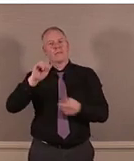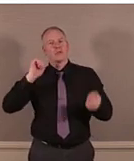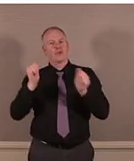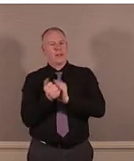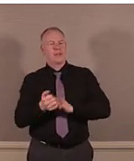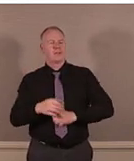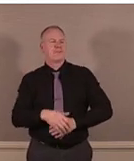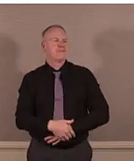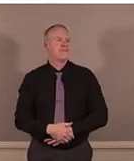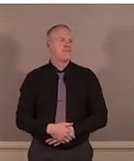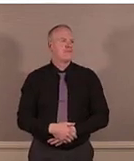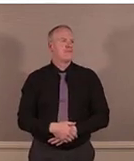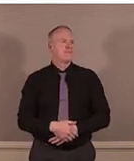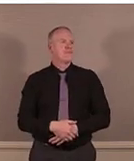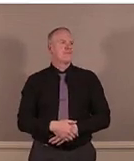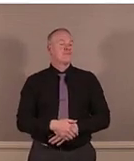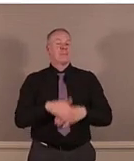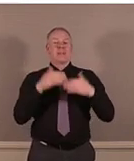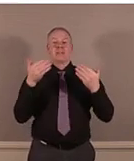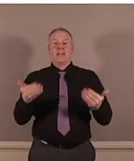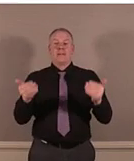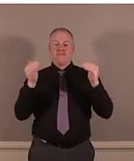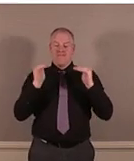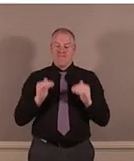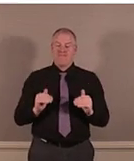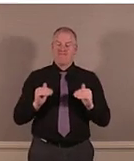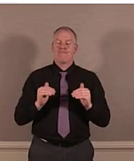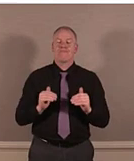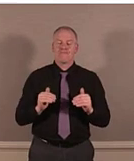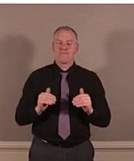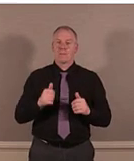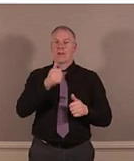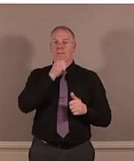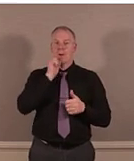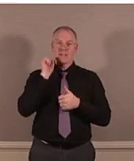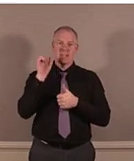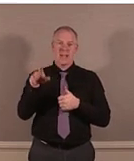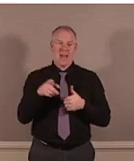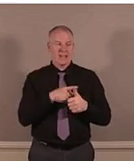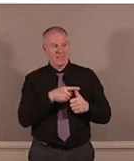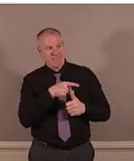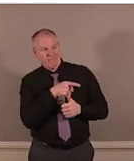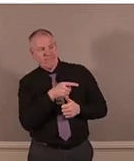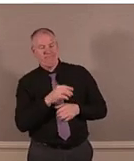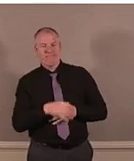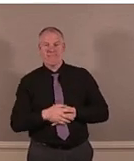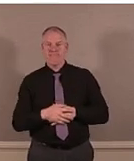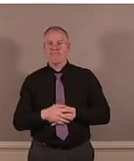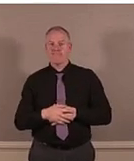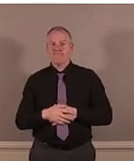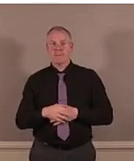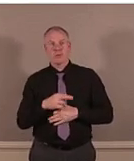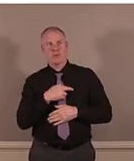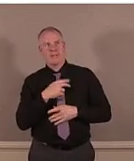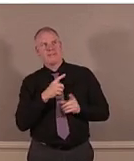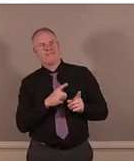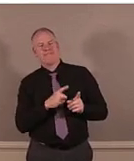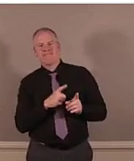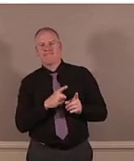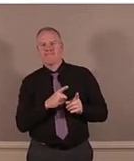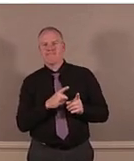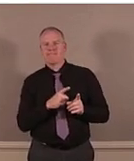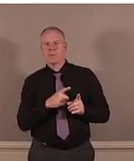such. Now that brings me on then, I suppose, just to the first slide, which really it brings me on to the idea